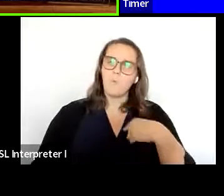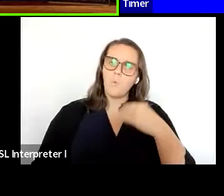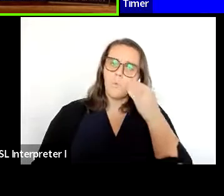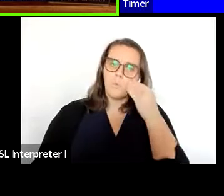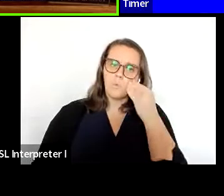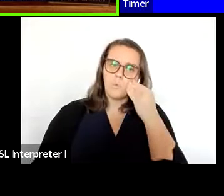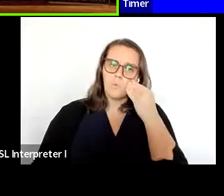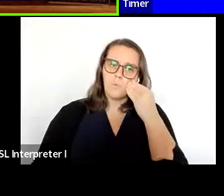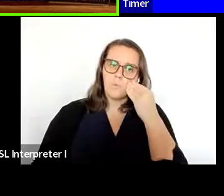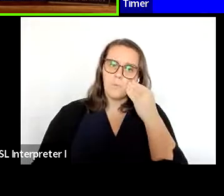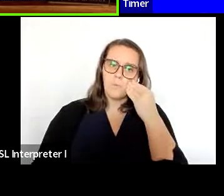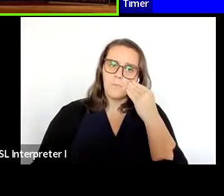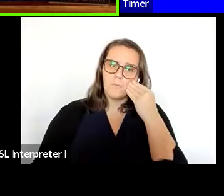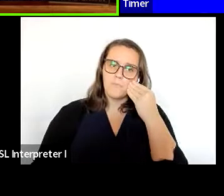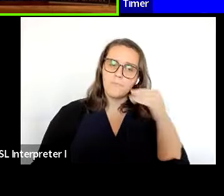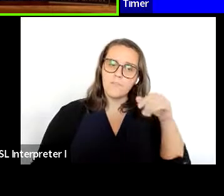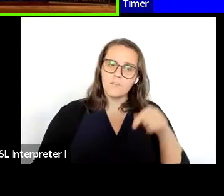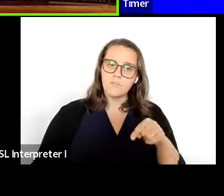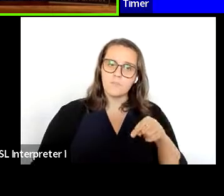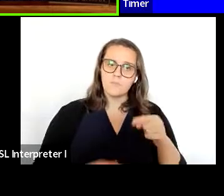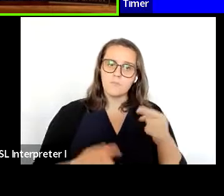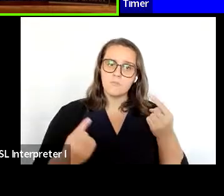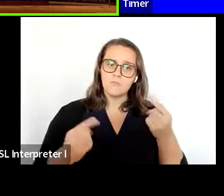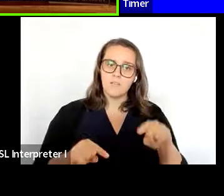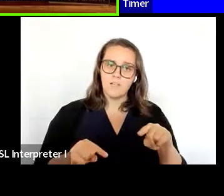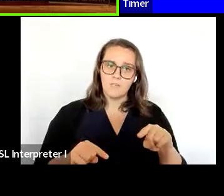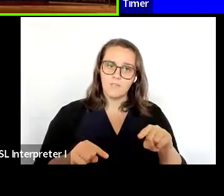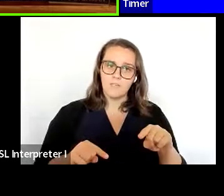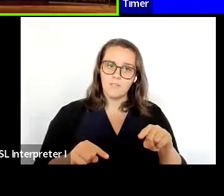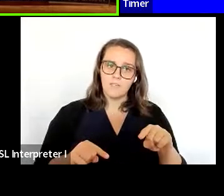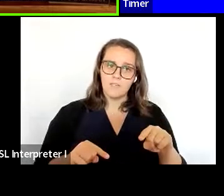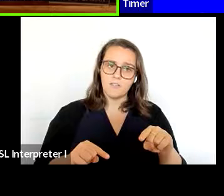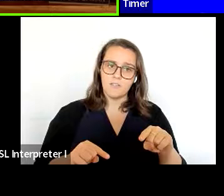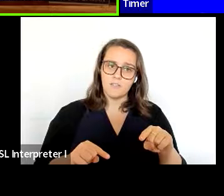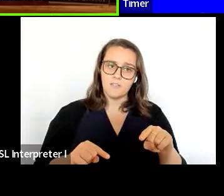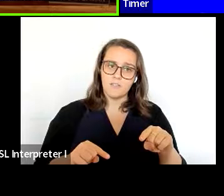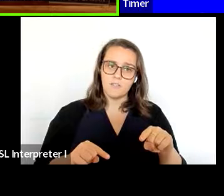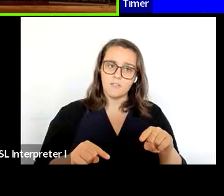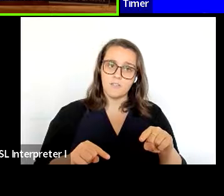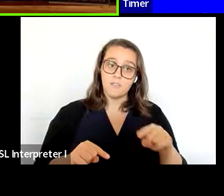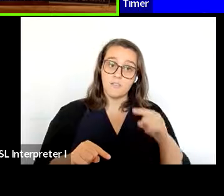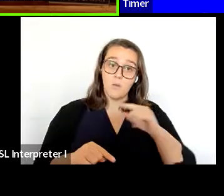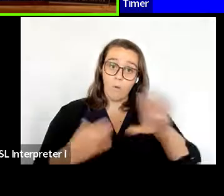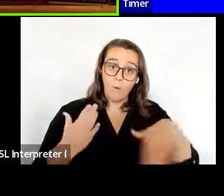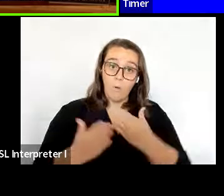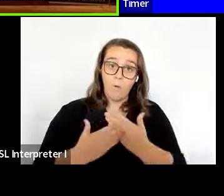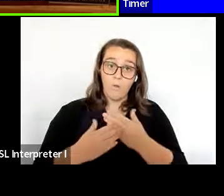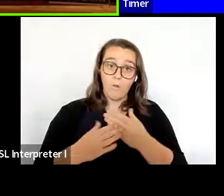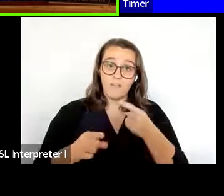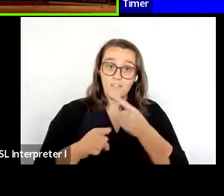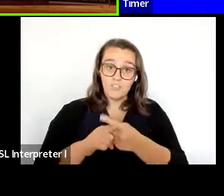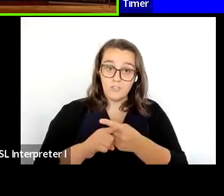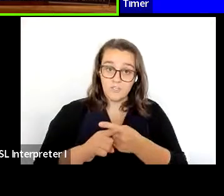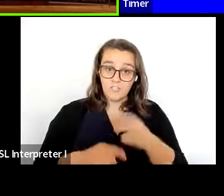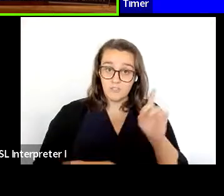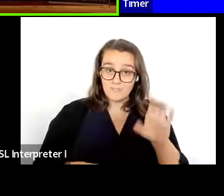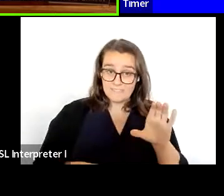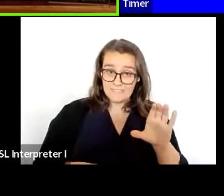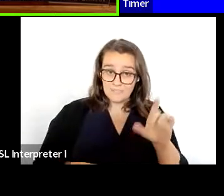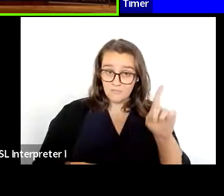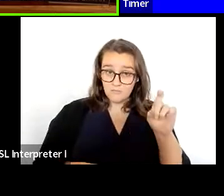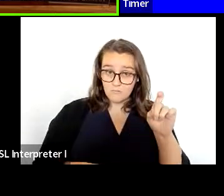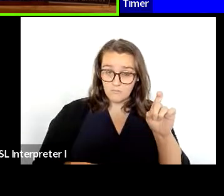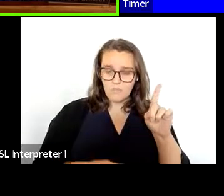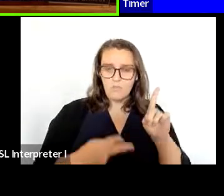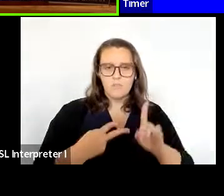know, was this happening unilaterally between all intersections in Washington, D.C.? My first question, and I guess my